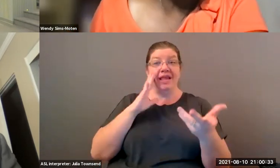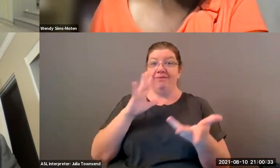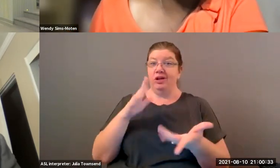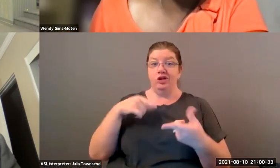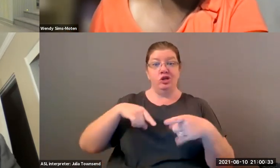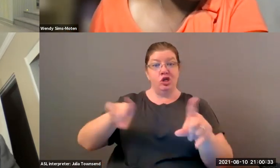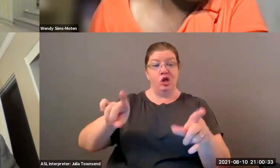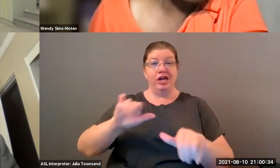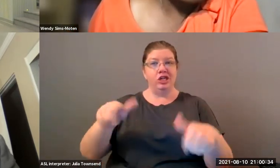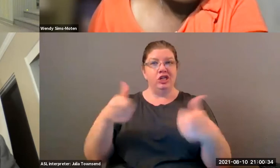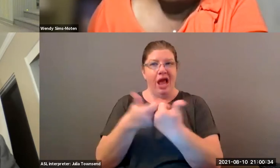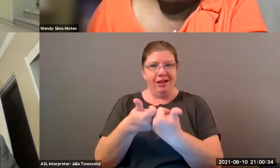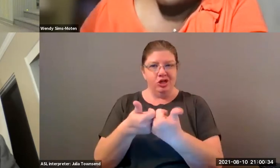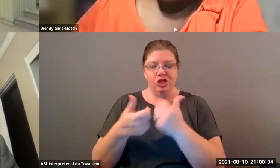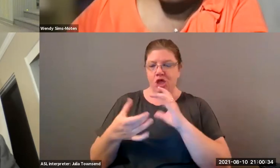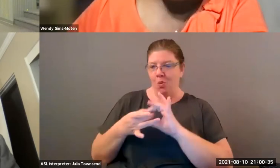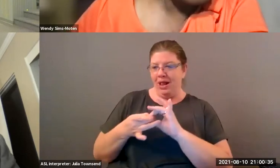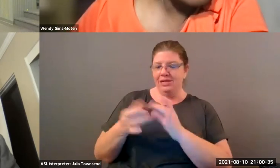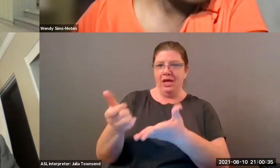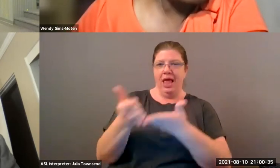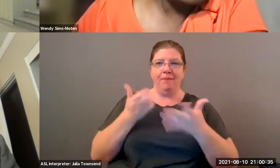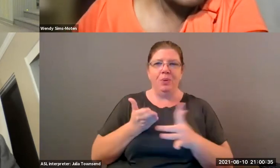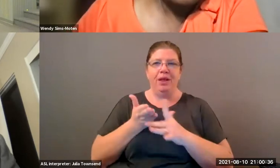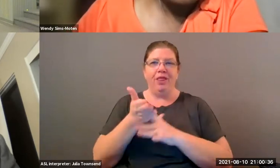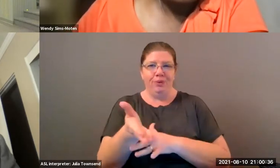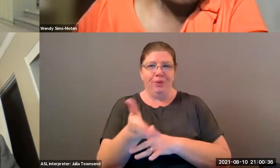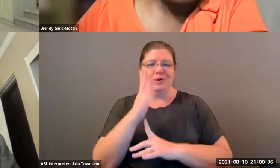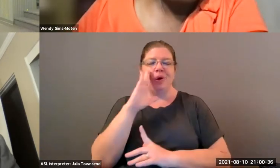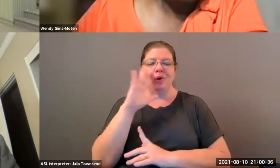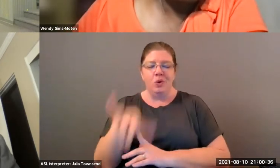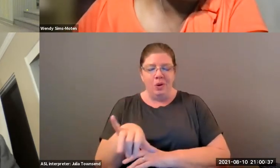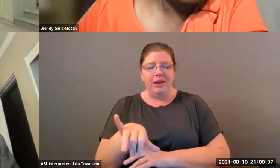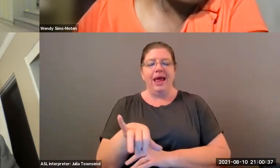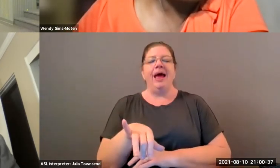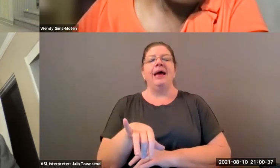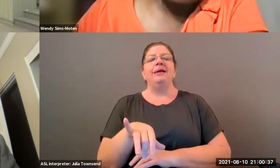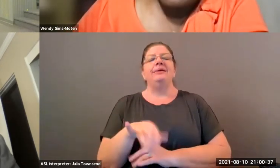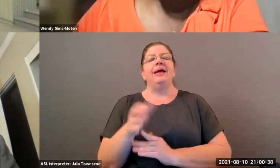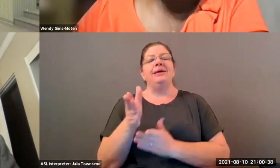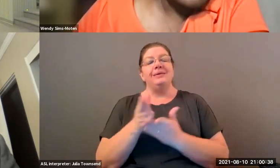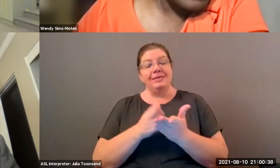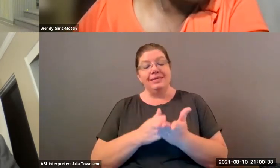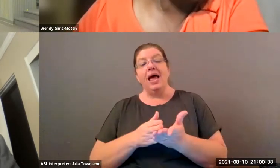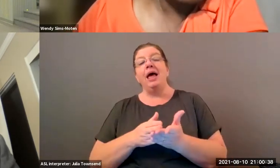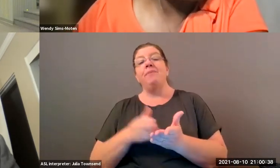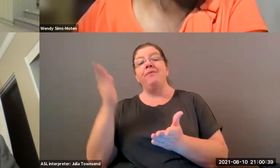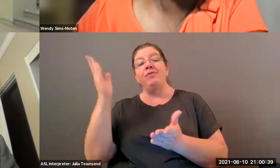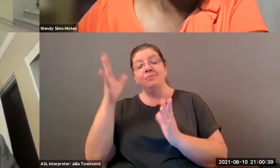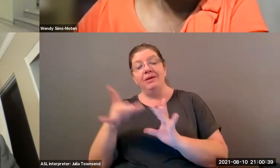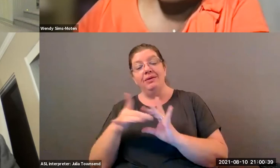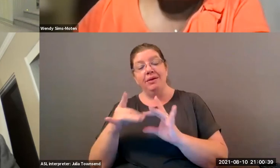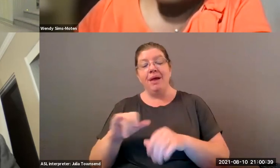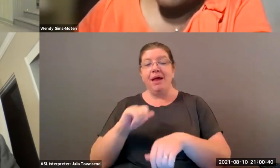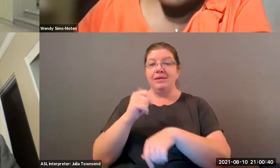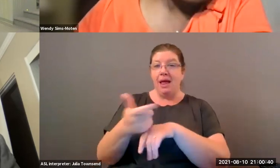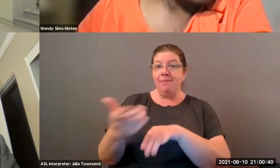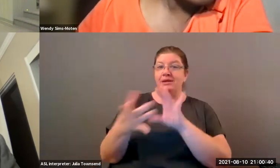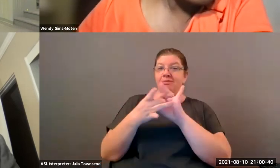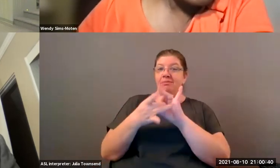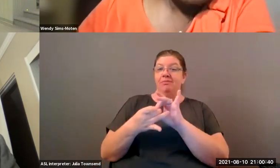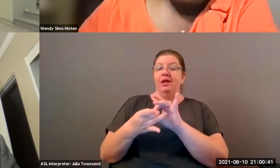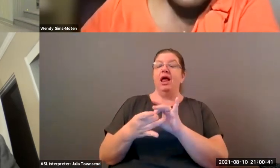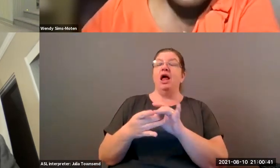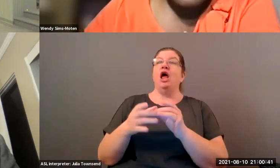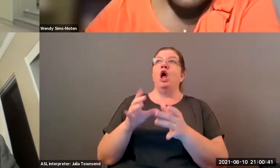the relationship is the one that can get you through that. So I know that's something that as some of the speakers spoke about, reestablishing the relationship between